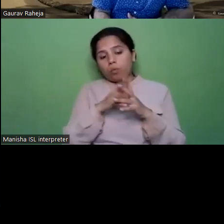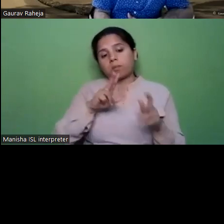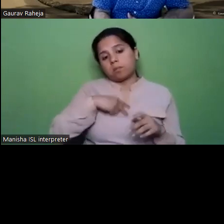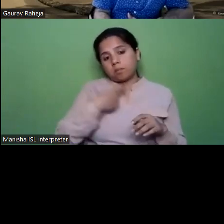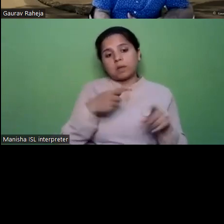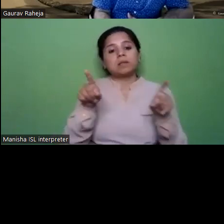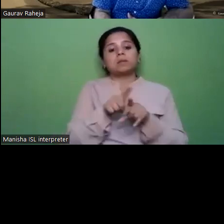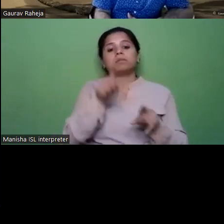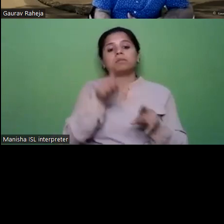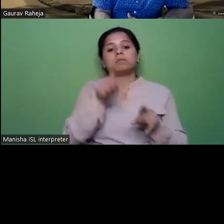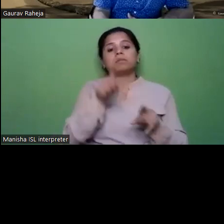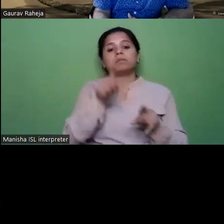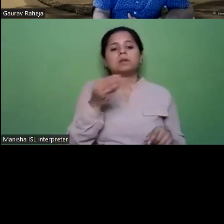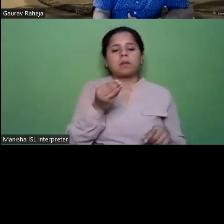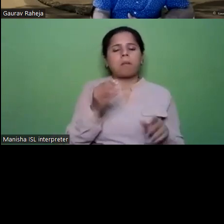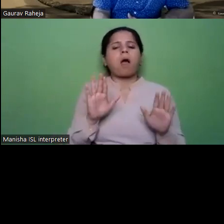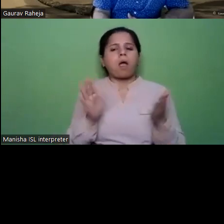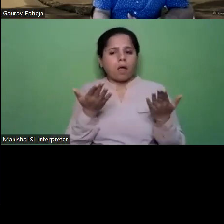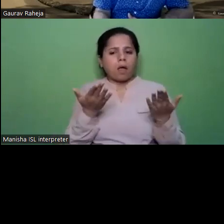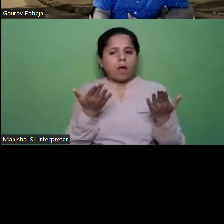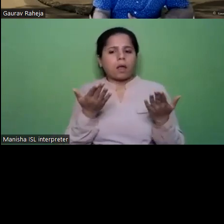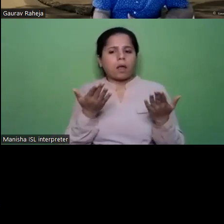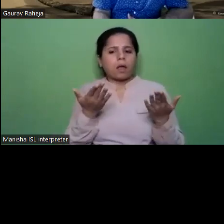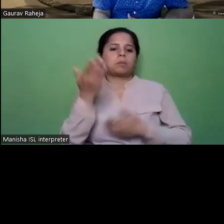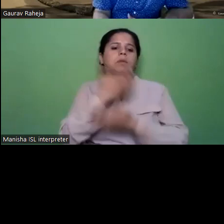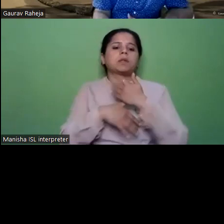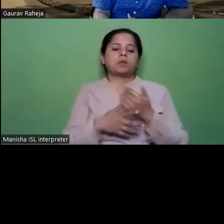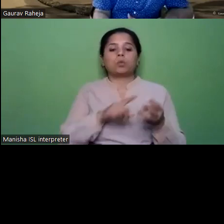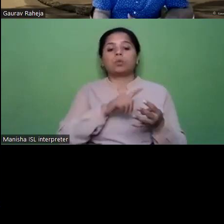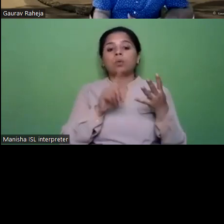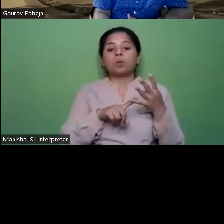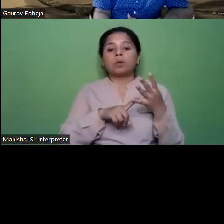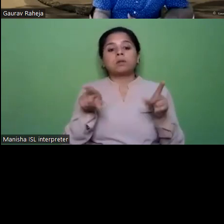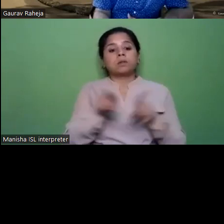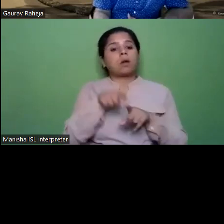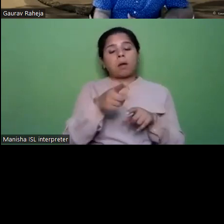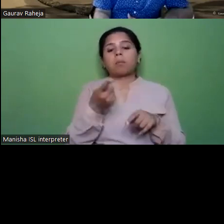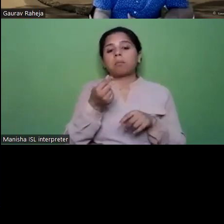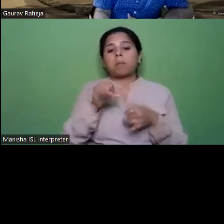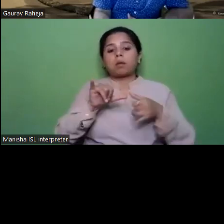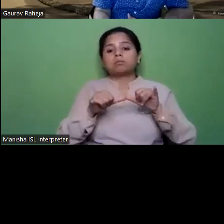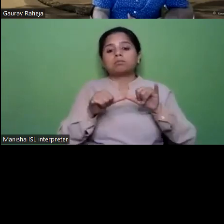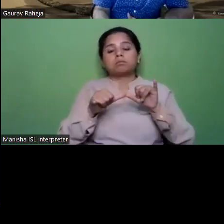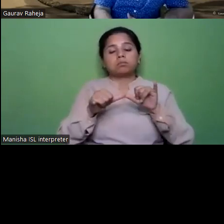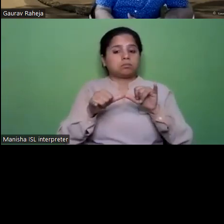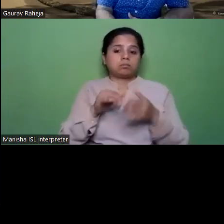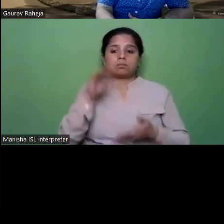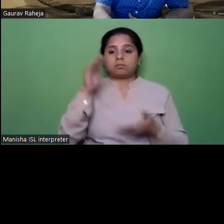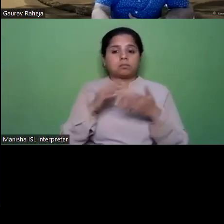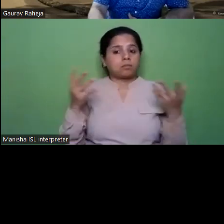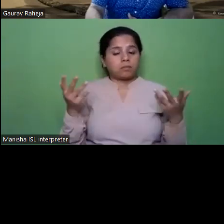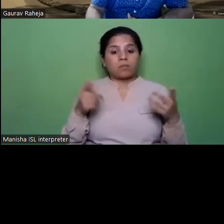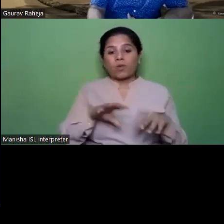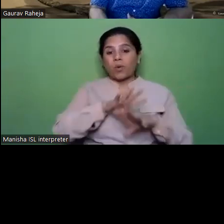or she has a certain ability. And it is the same human who also has a certain degree of affordability. So all